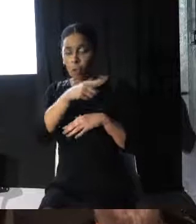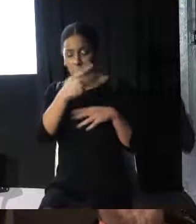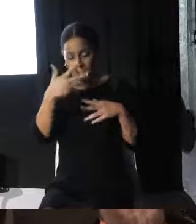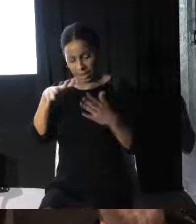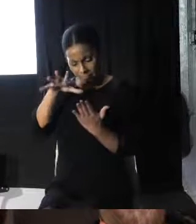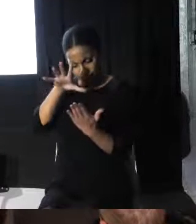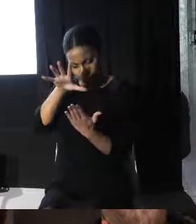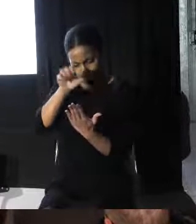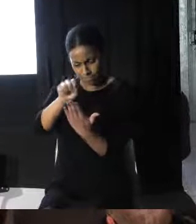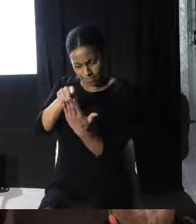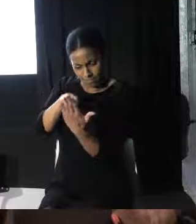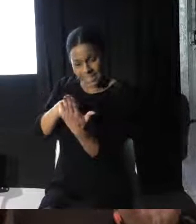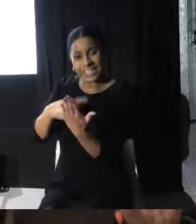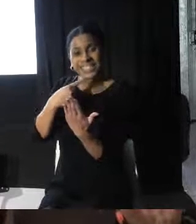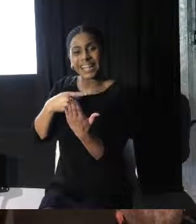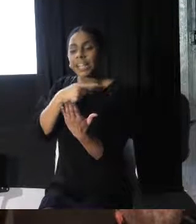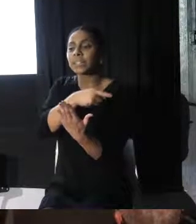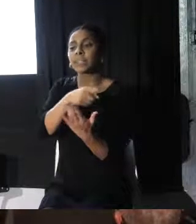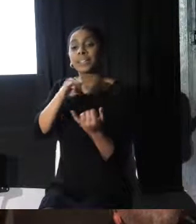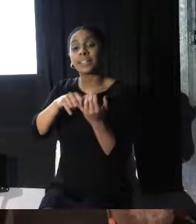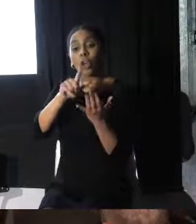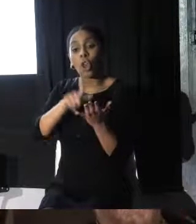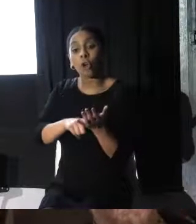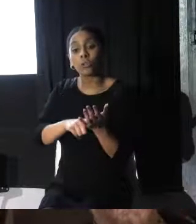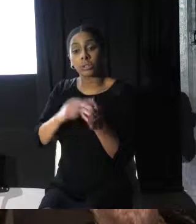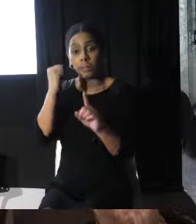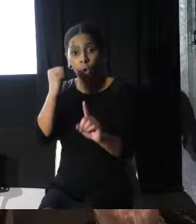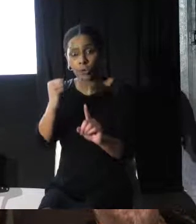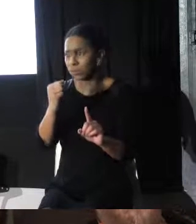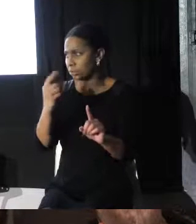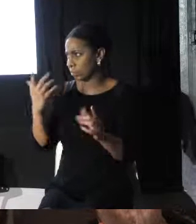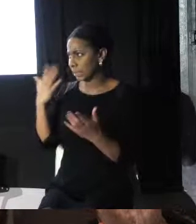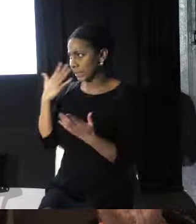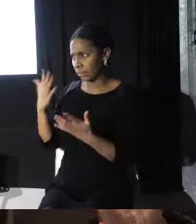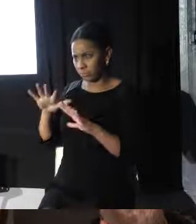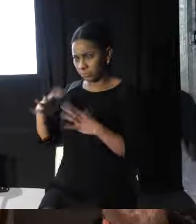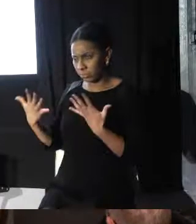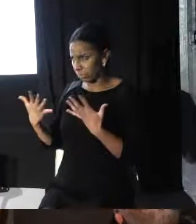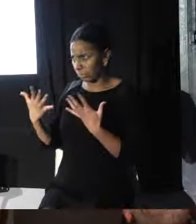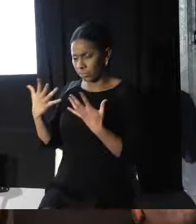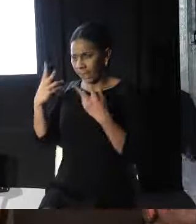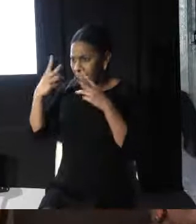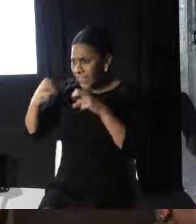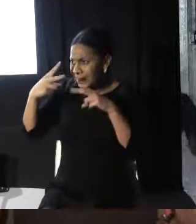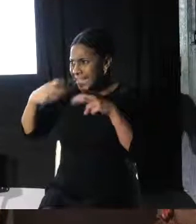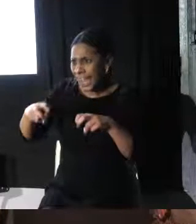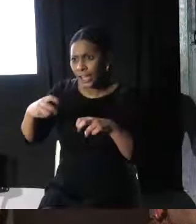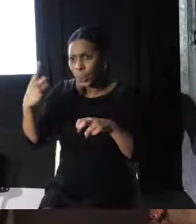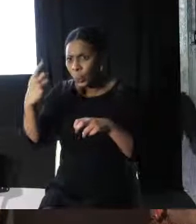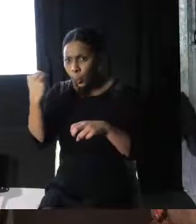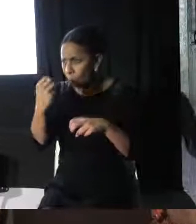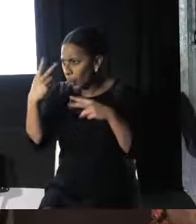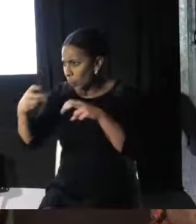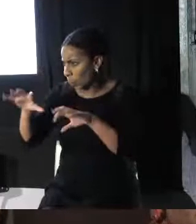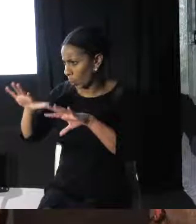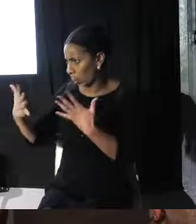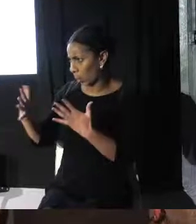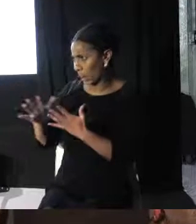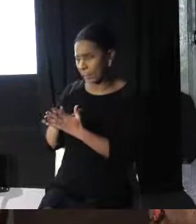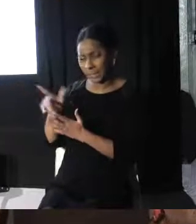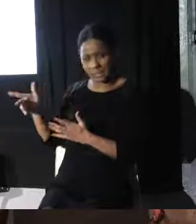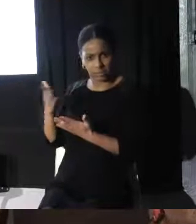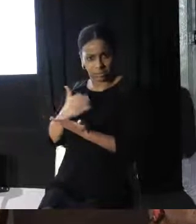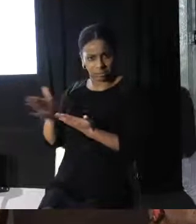into the murder of Stephen Lawrence was not only about overt racism, but